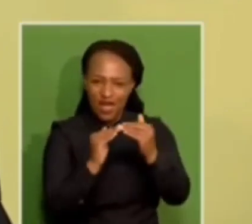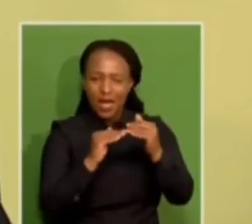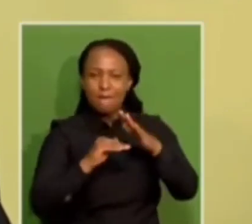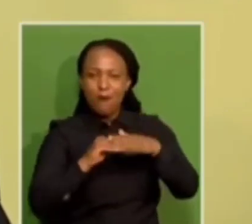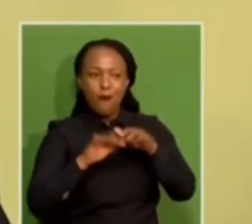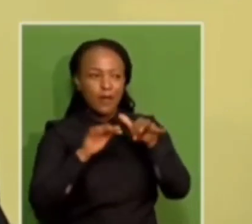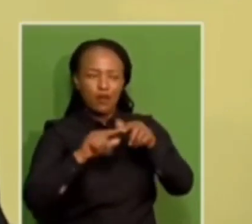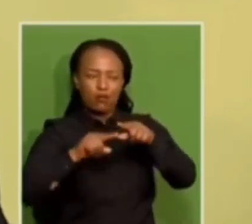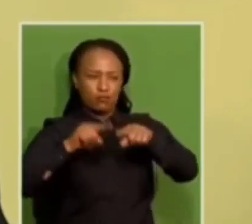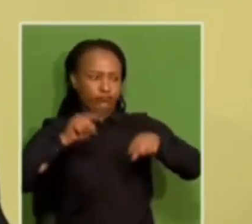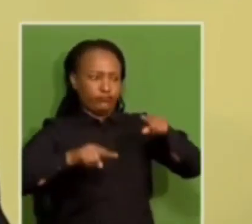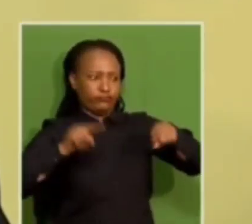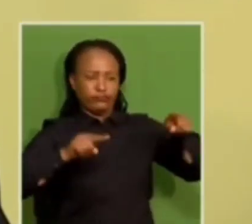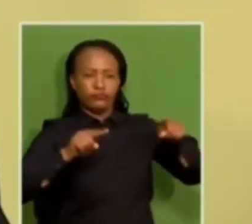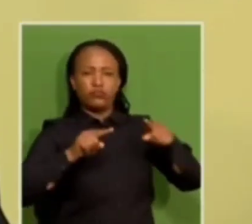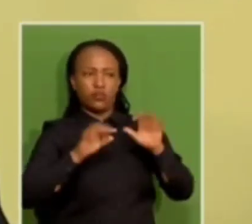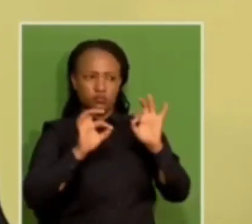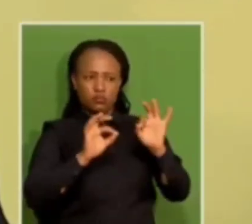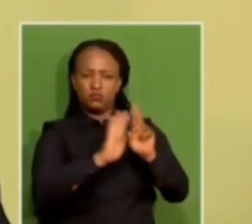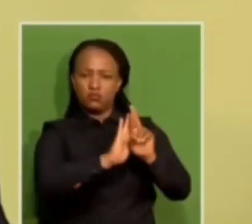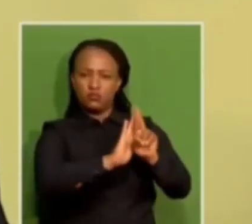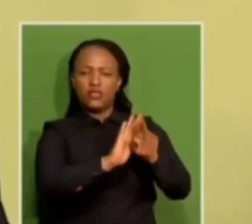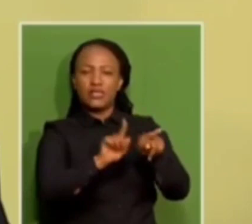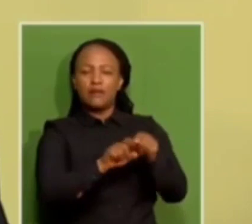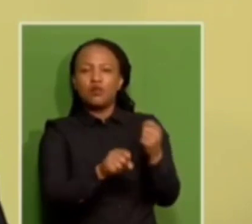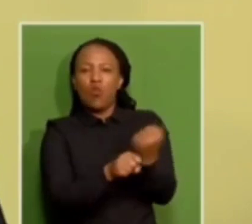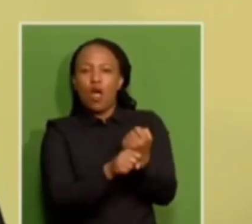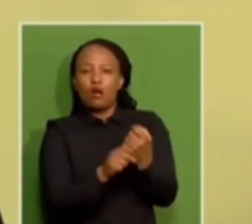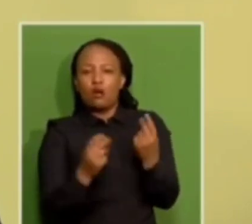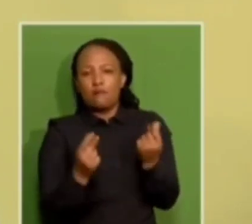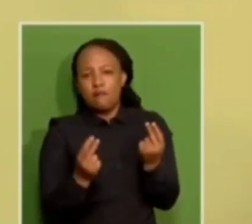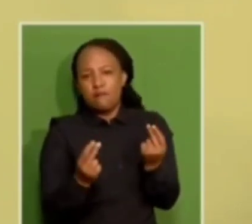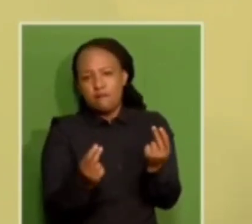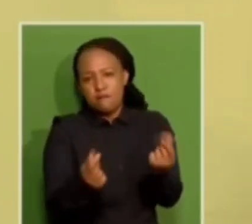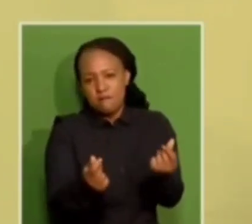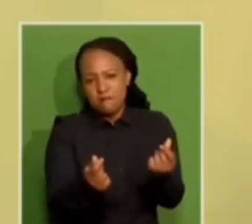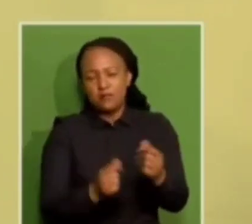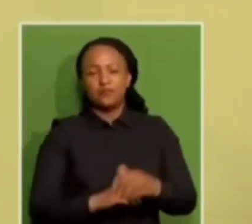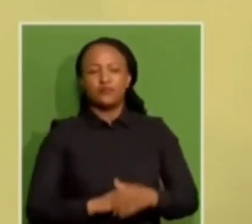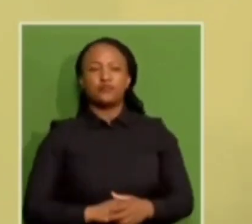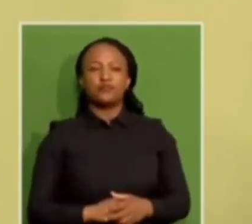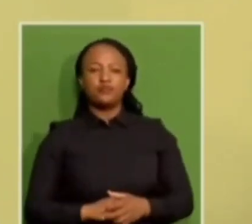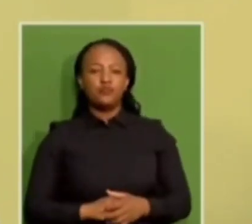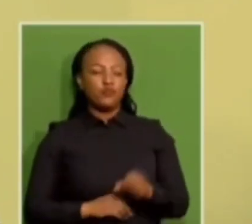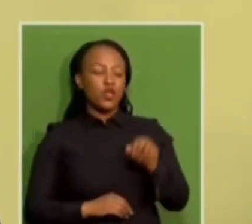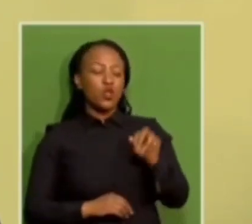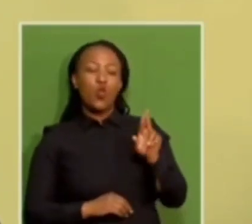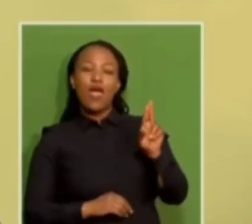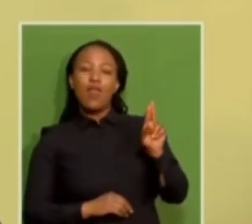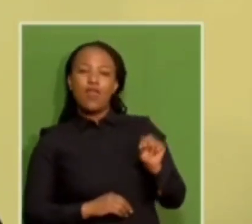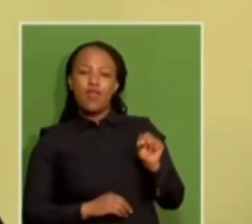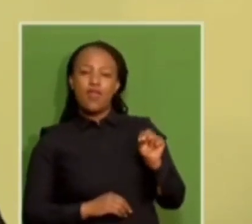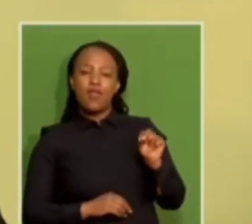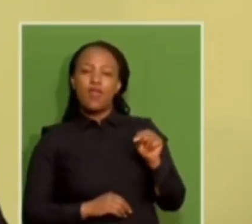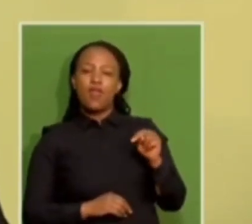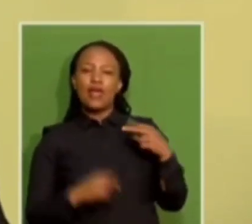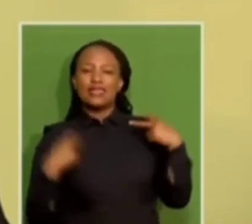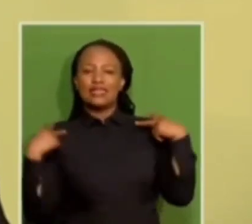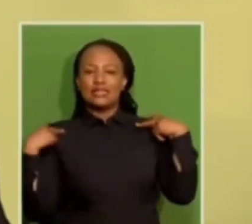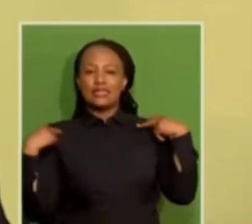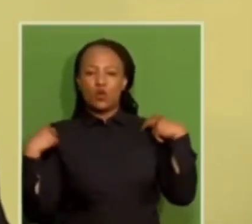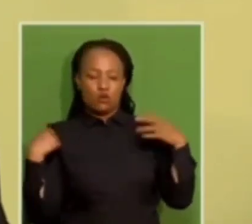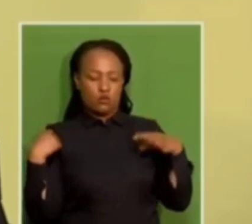democratic more representative and efficient the secure the U.N security